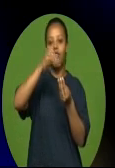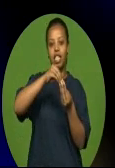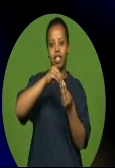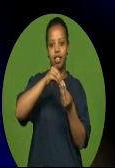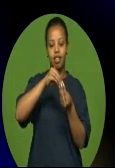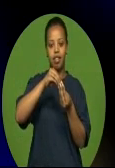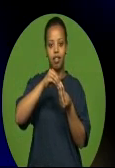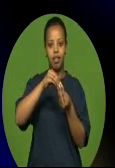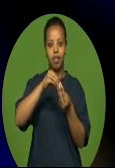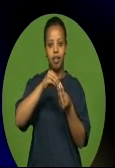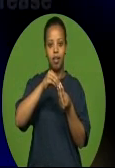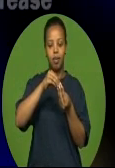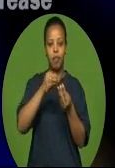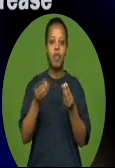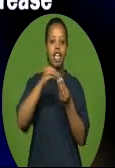Competitions increase.